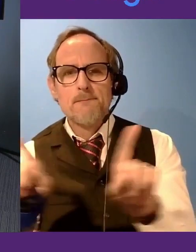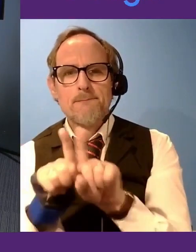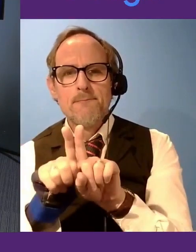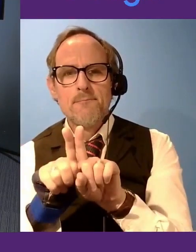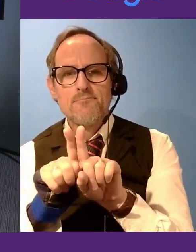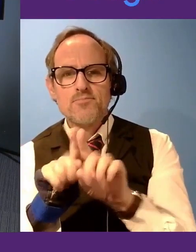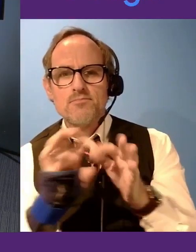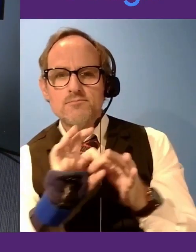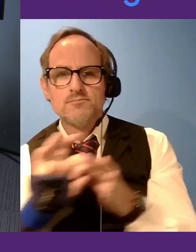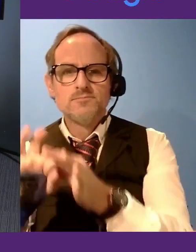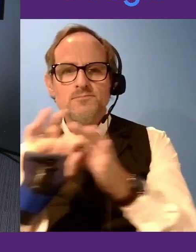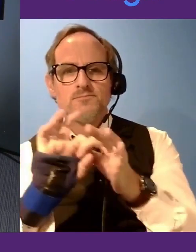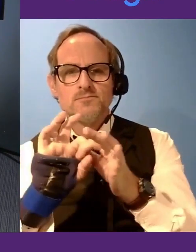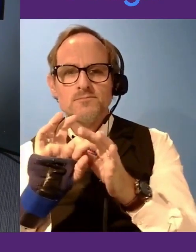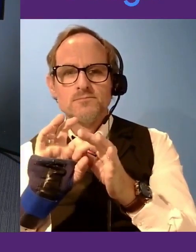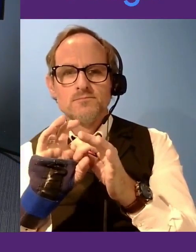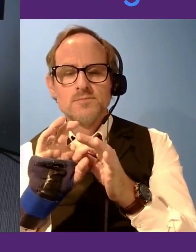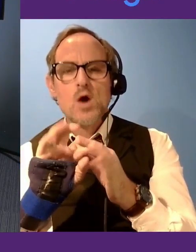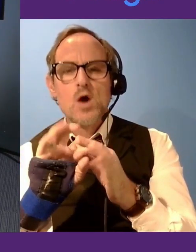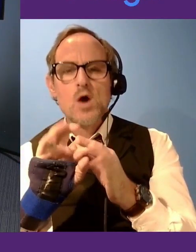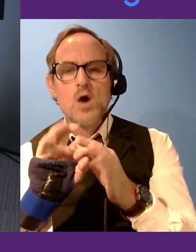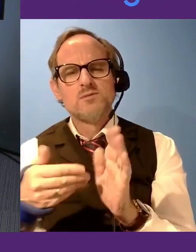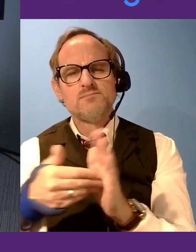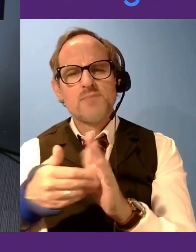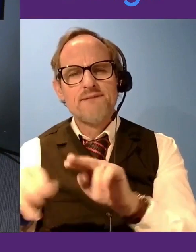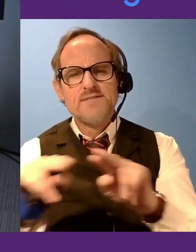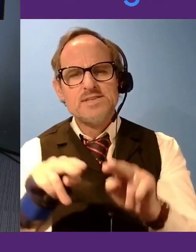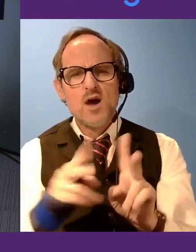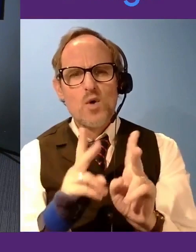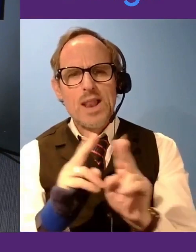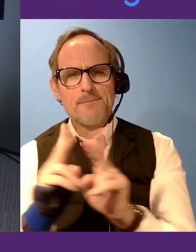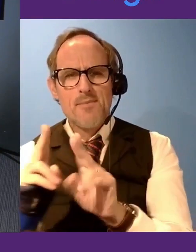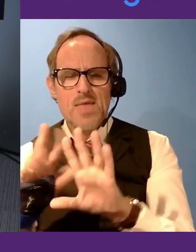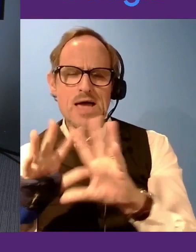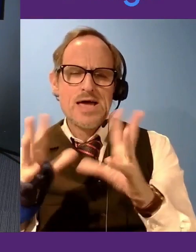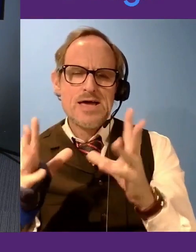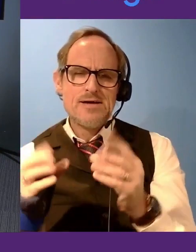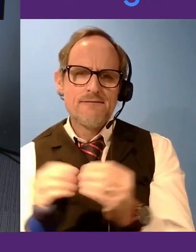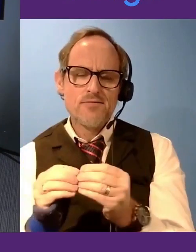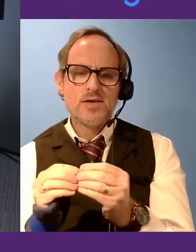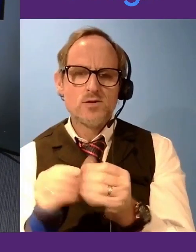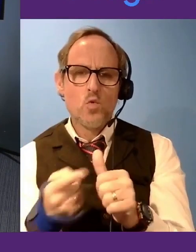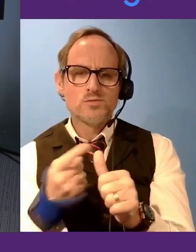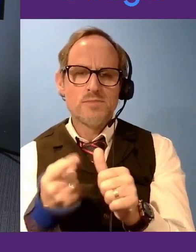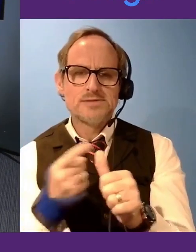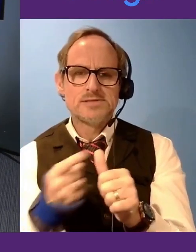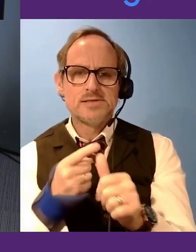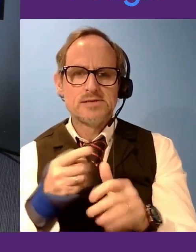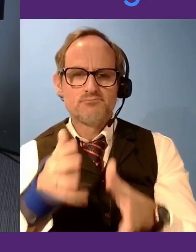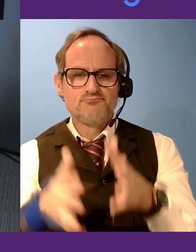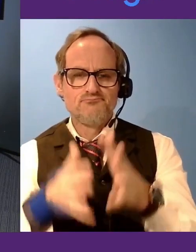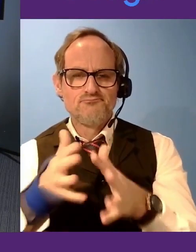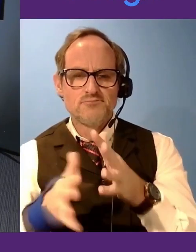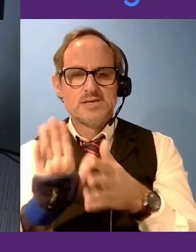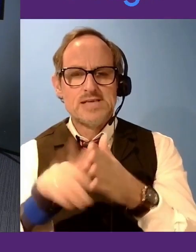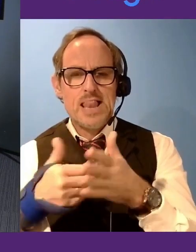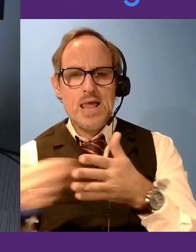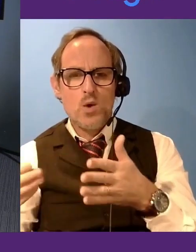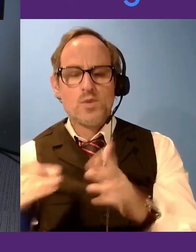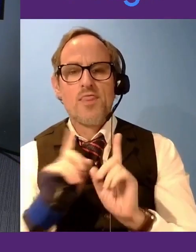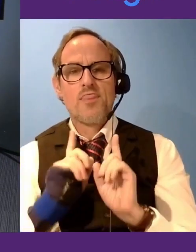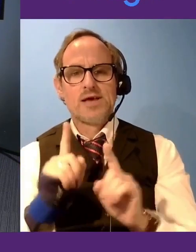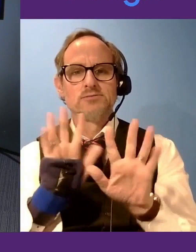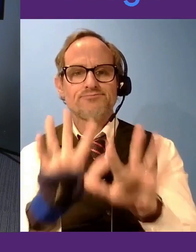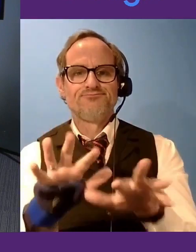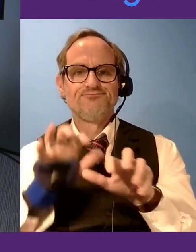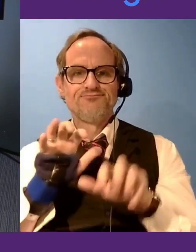they have also the video clips and everything. Everything has by default, and I think that it's a new experience that brings some more value to the table.